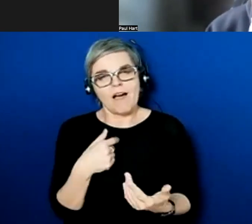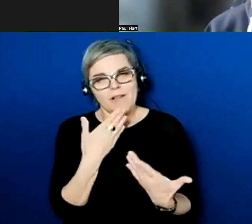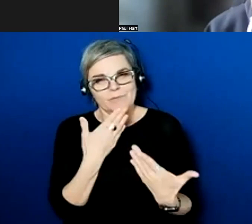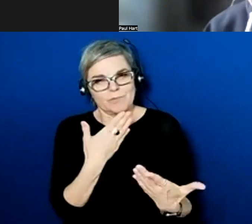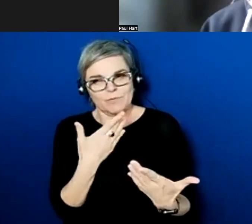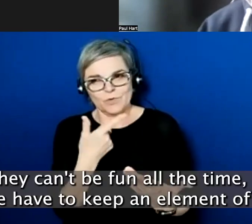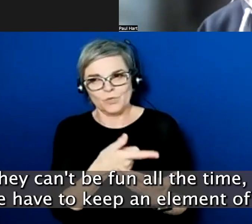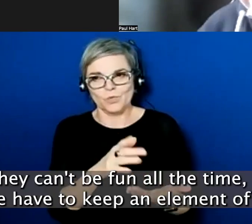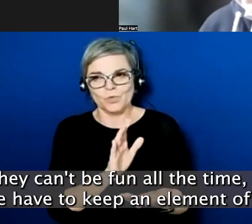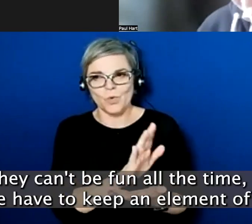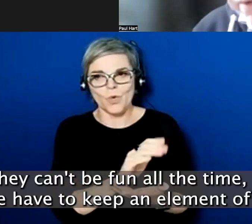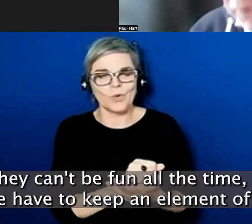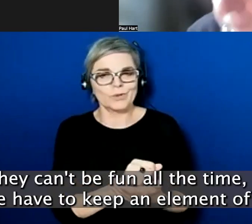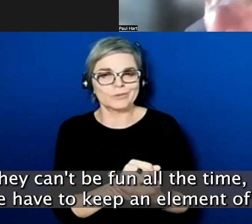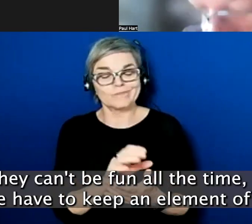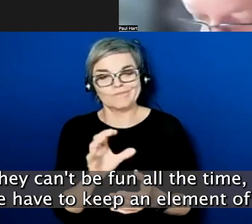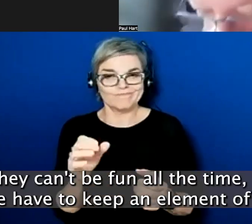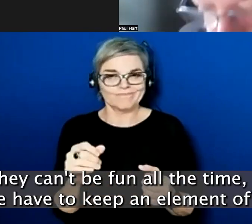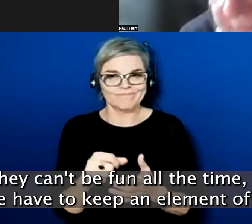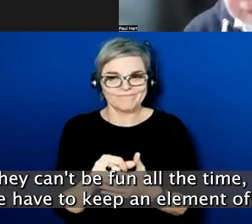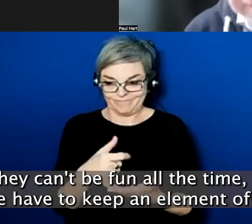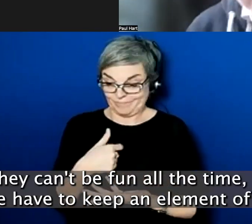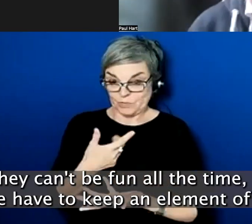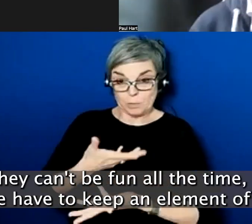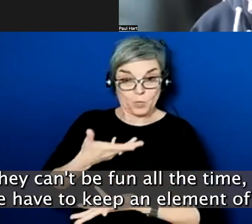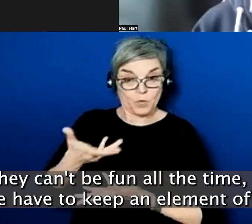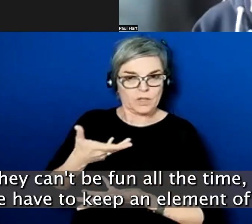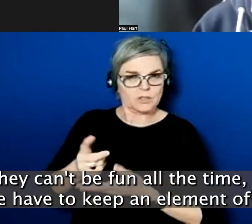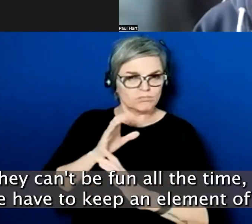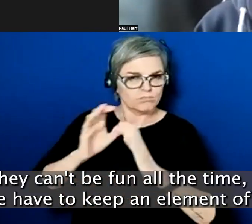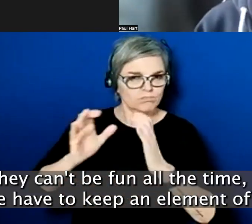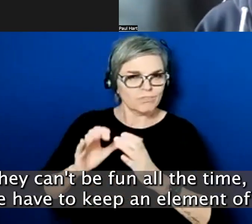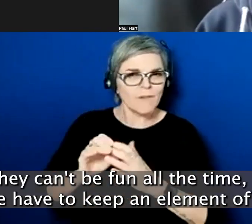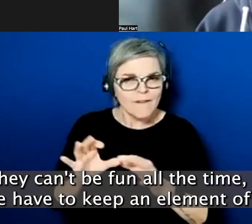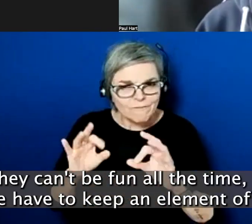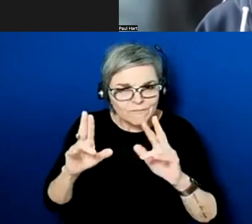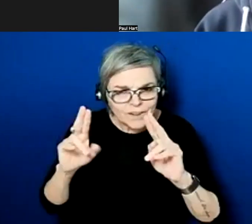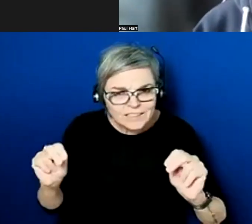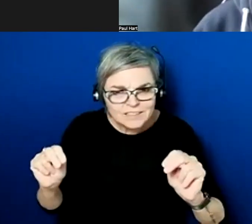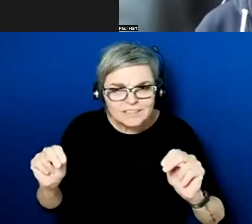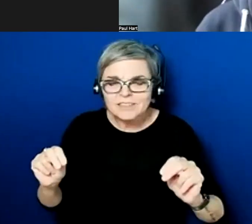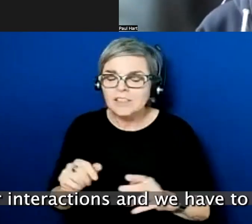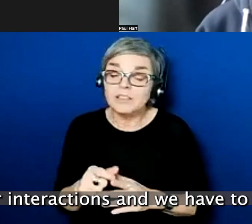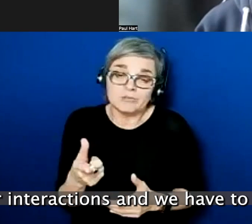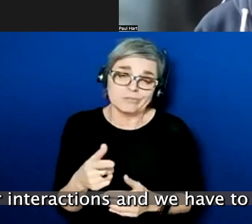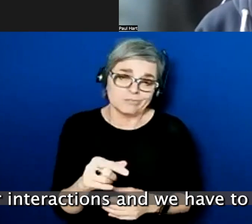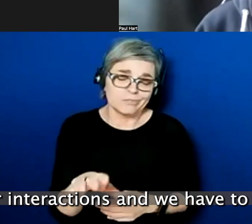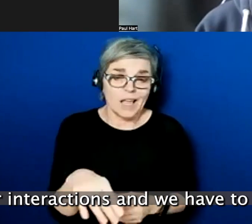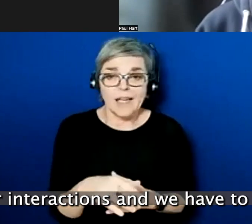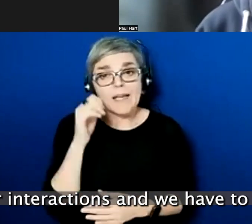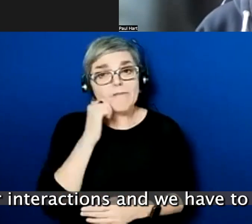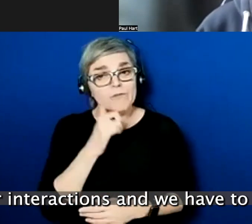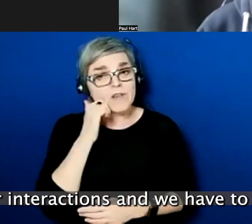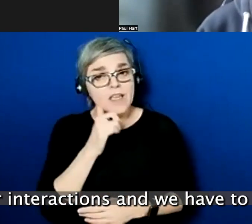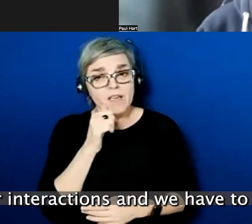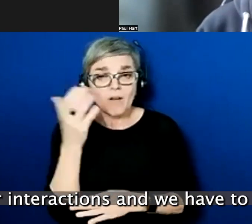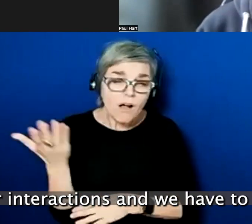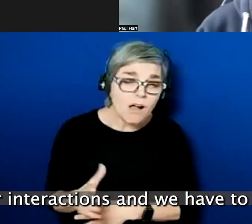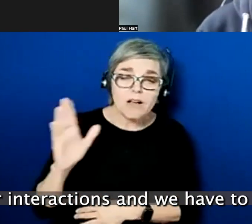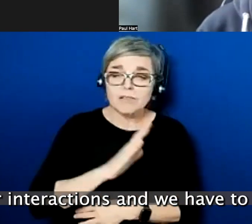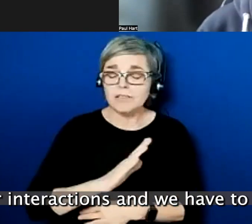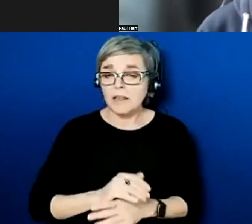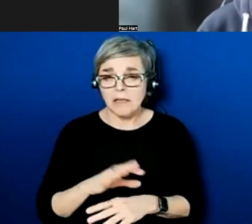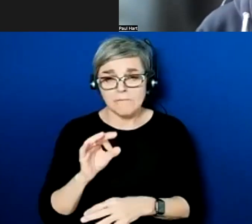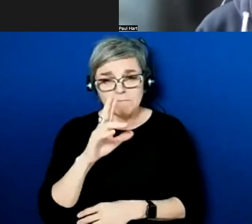fun, they can't be fun all the time, but we have to have an element of that in our interactions, and we